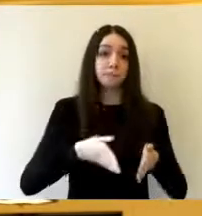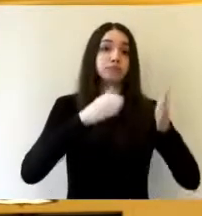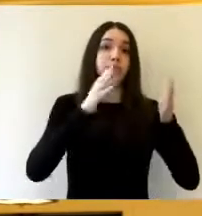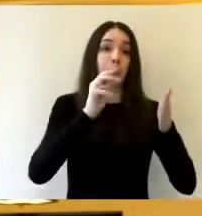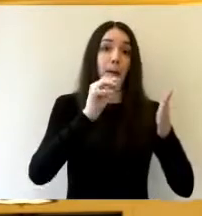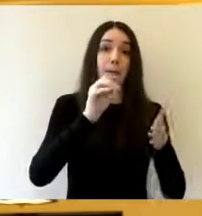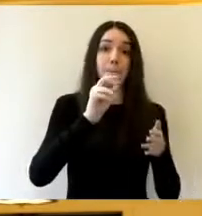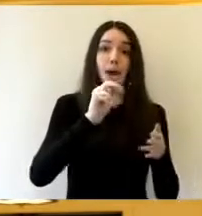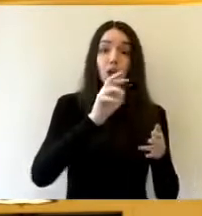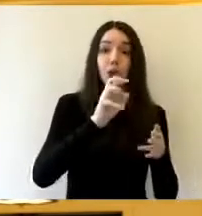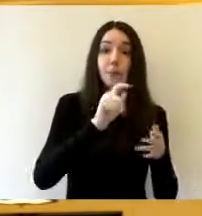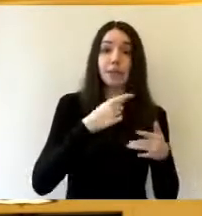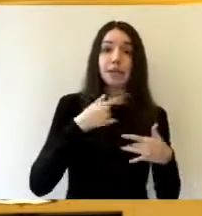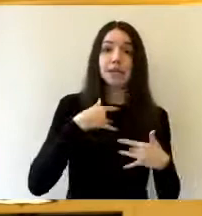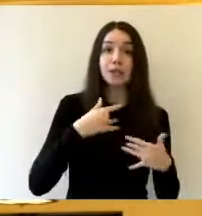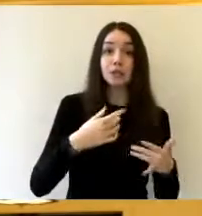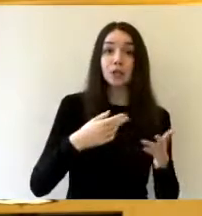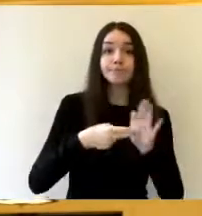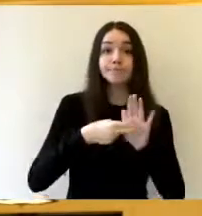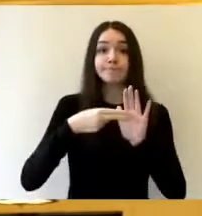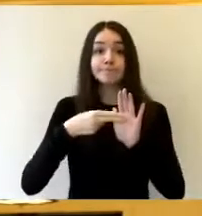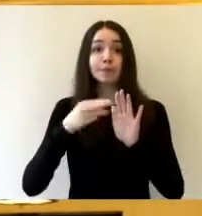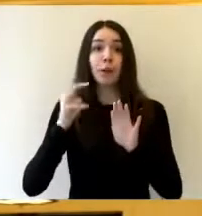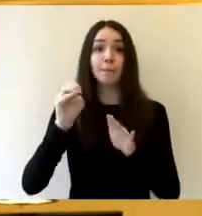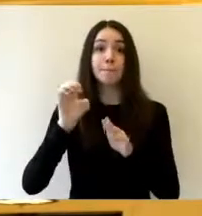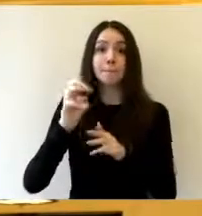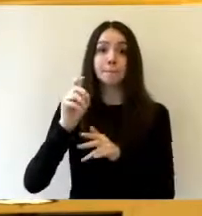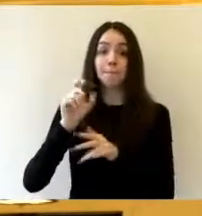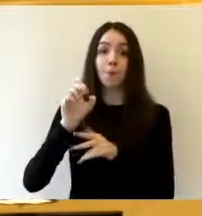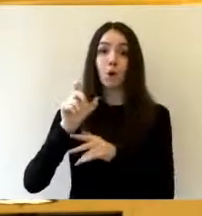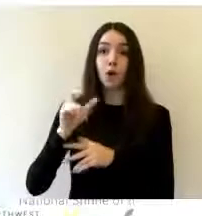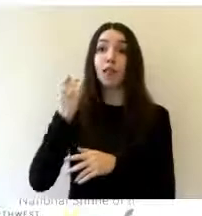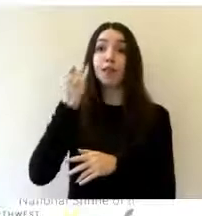you were to Google Washington, D.C. monuments,